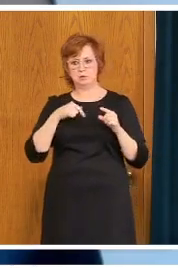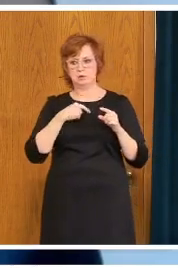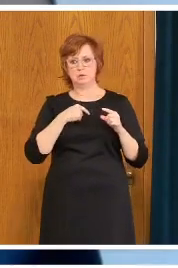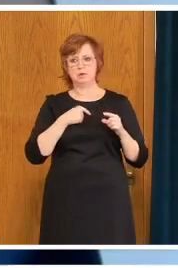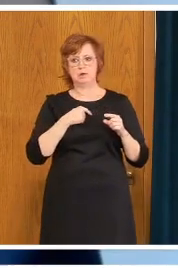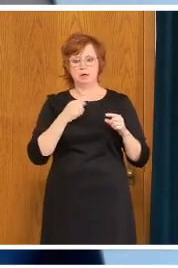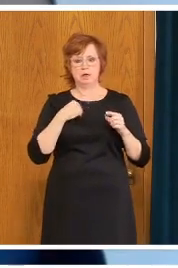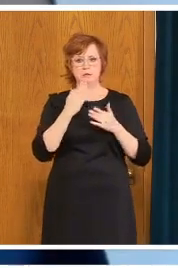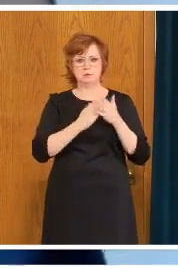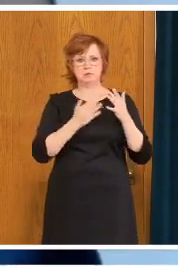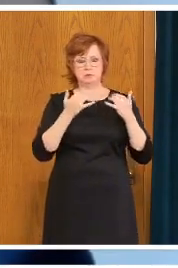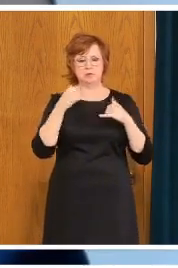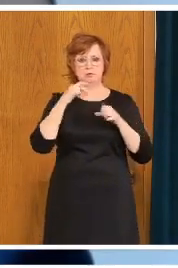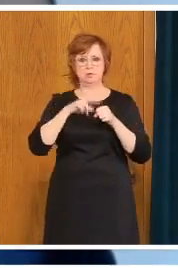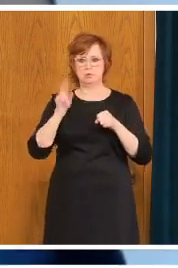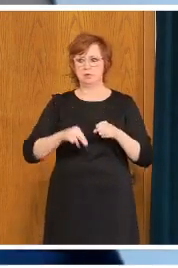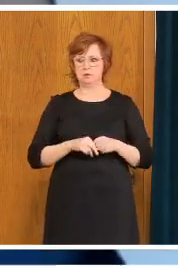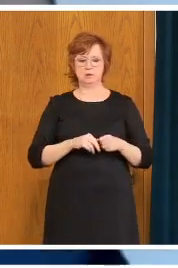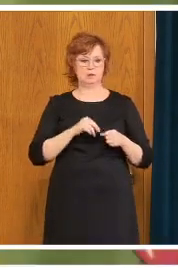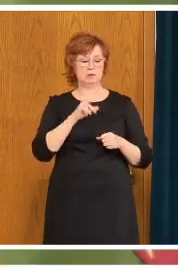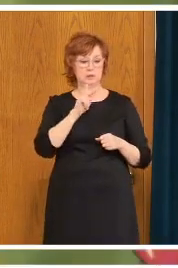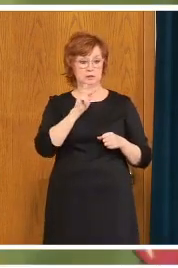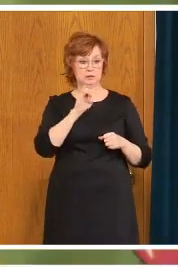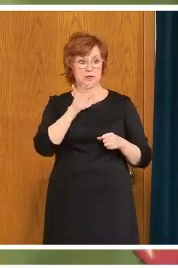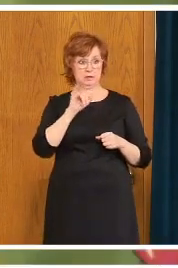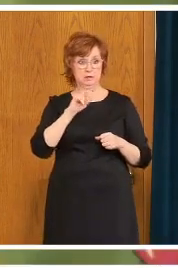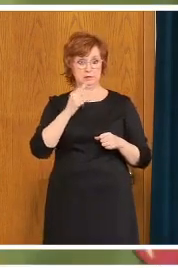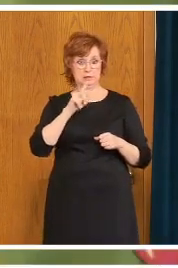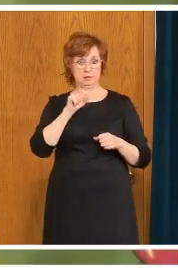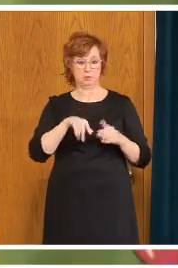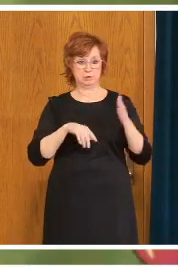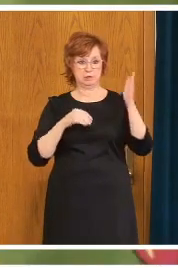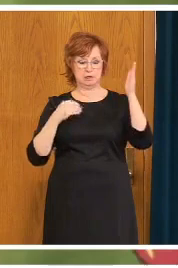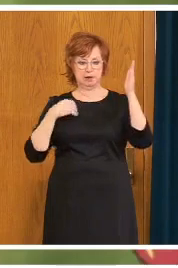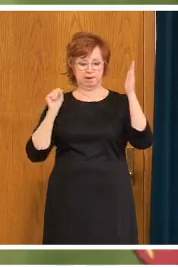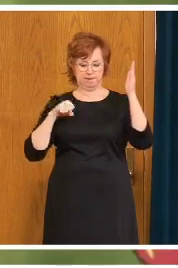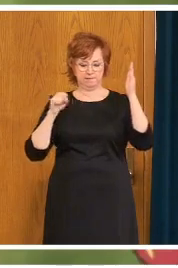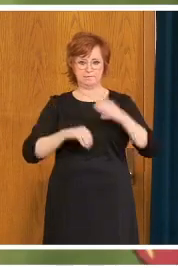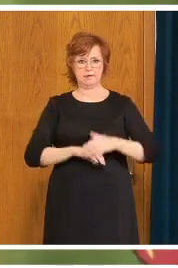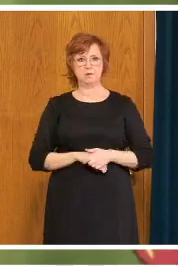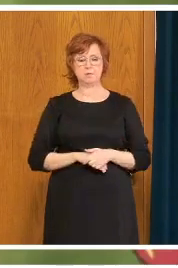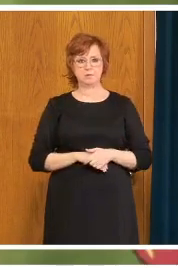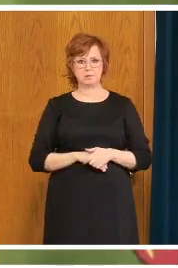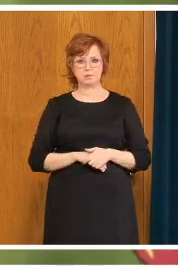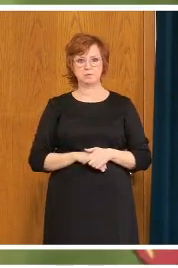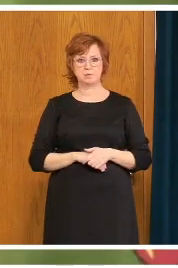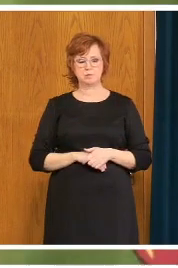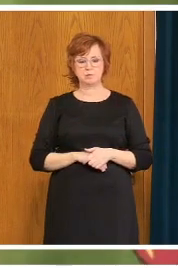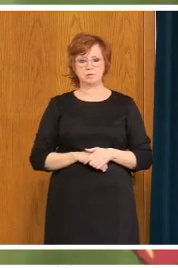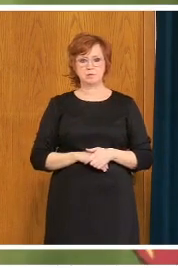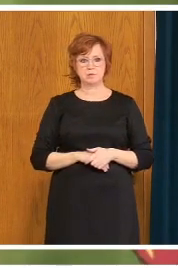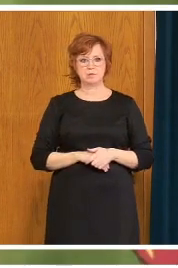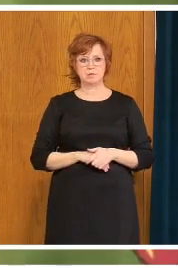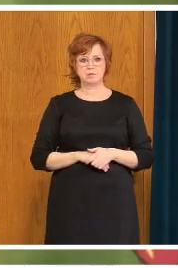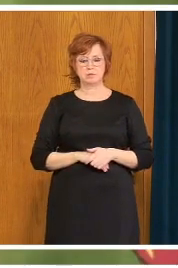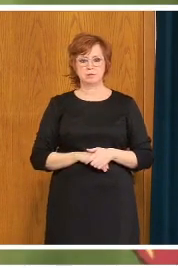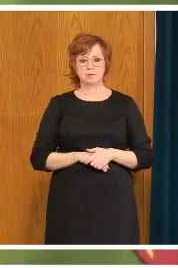province. Kelly, do you have a follow-up question? I do. So if